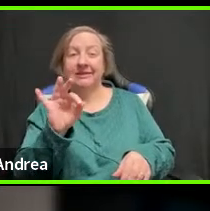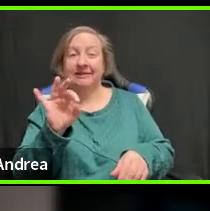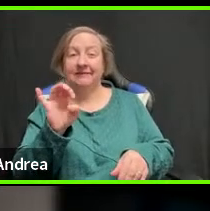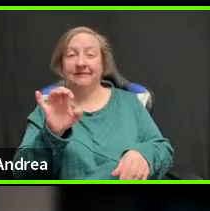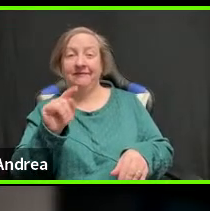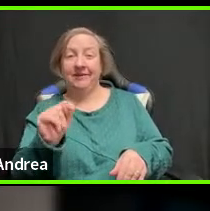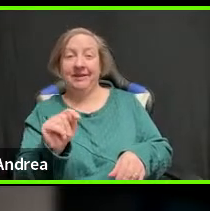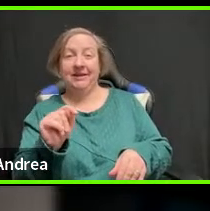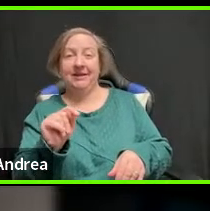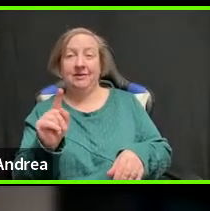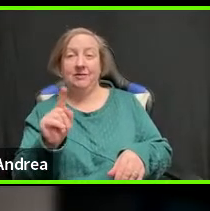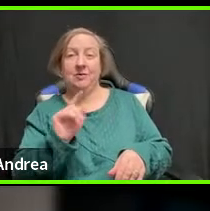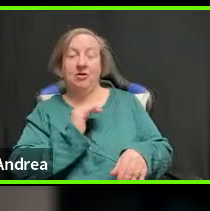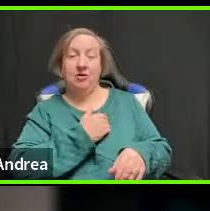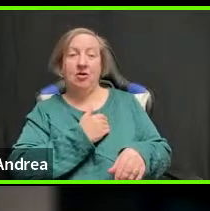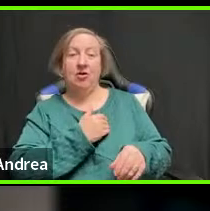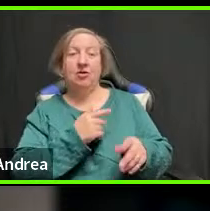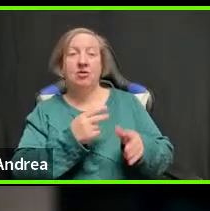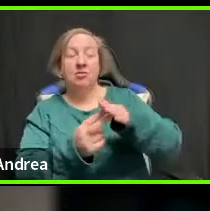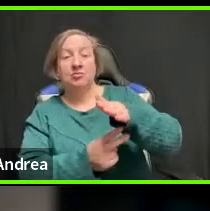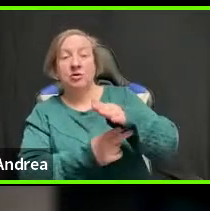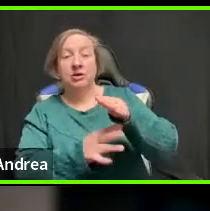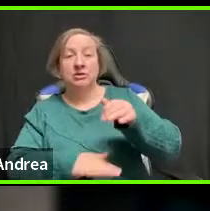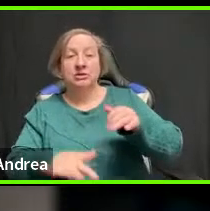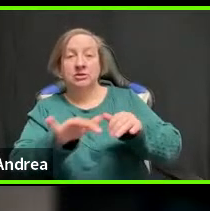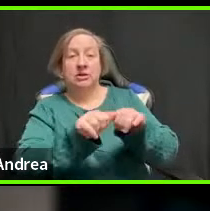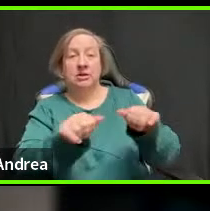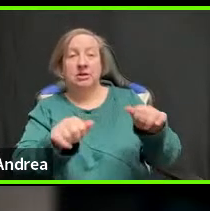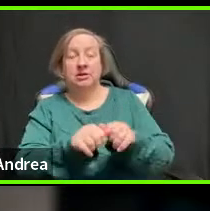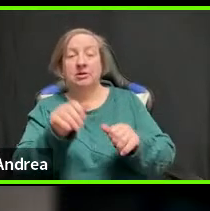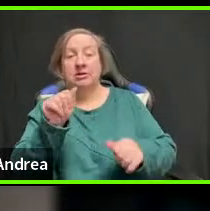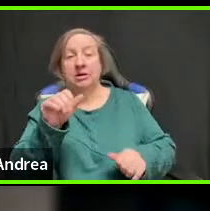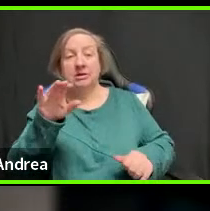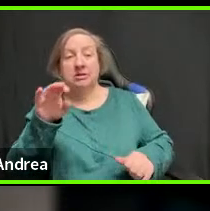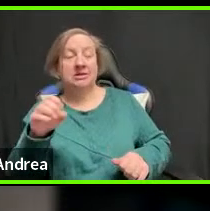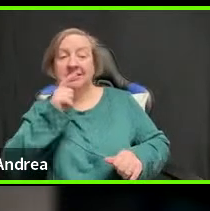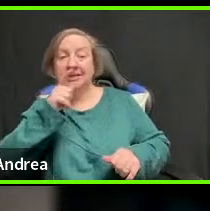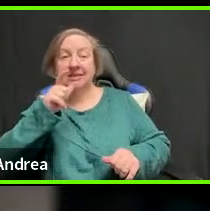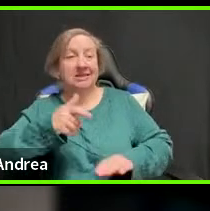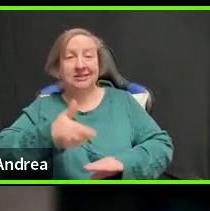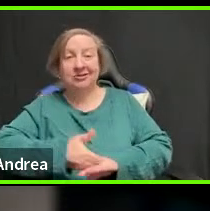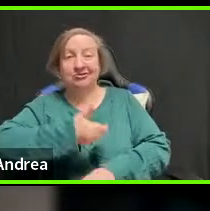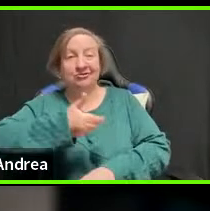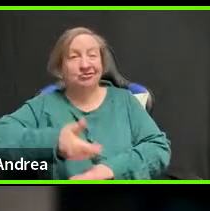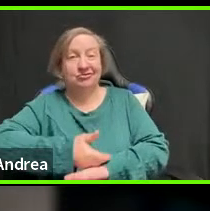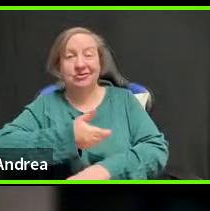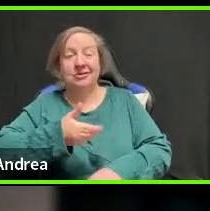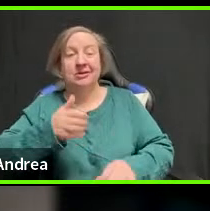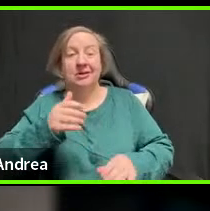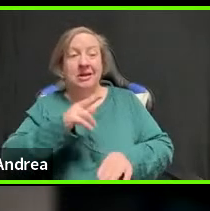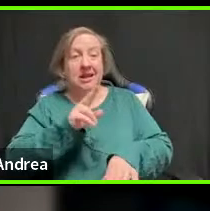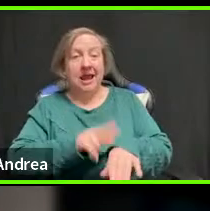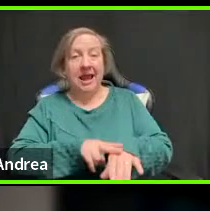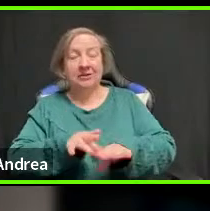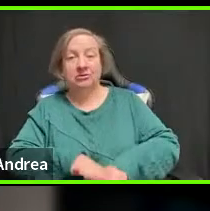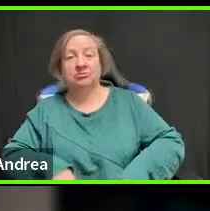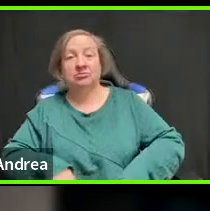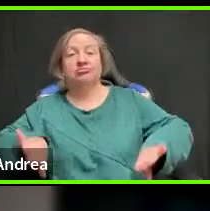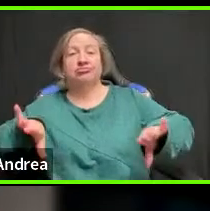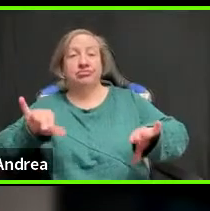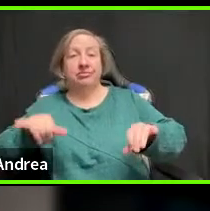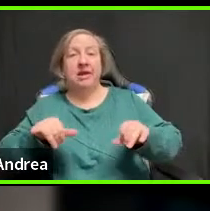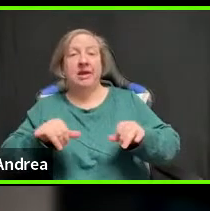area, where we don't, the Army Corps doesn't need to dredge. It naturally scours out at that depth.